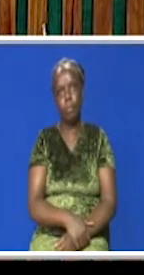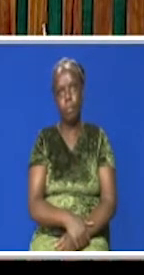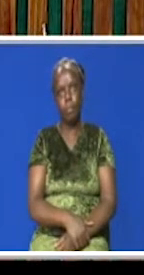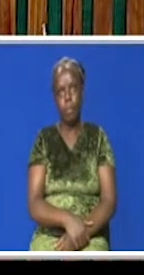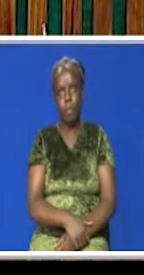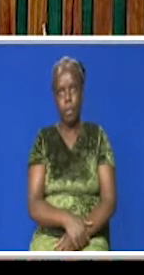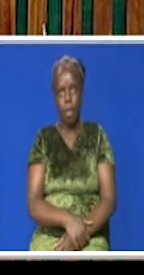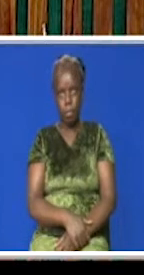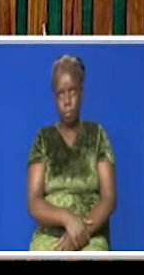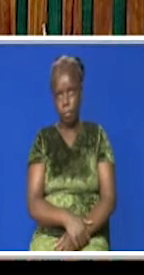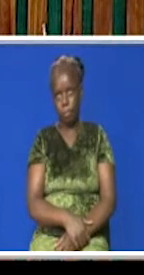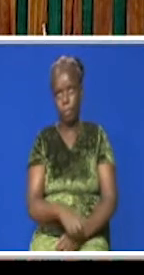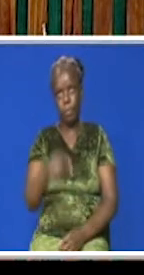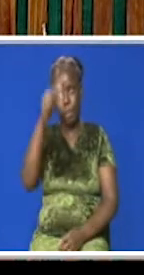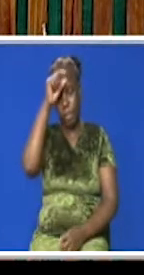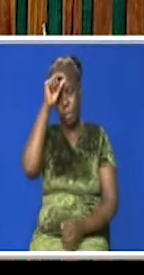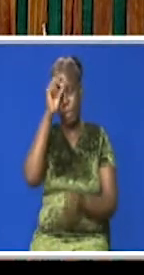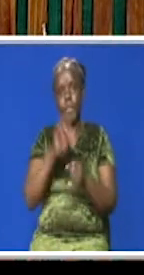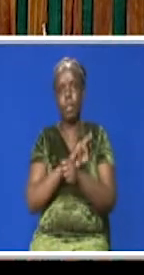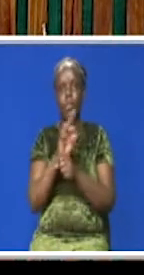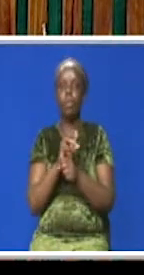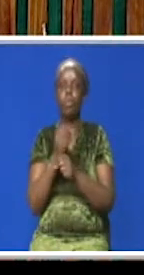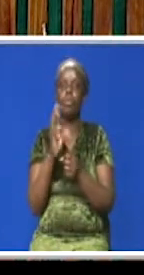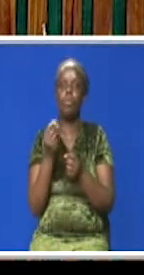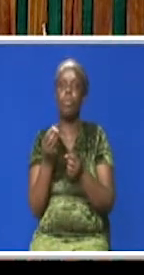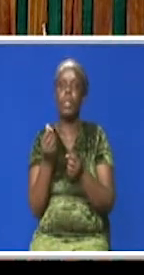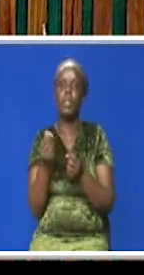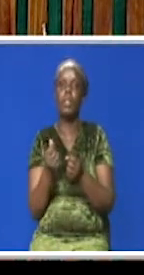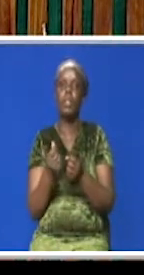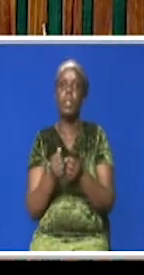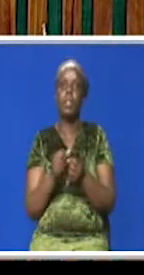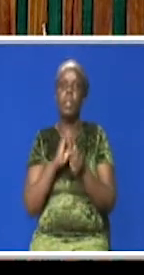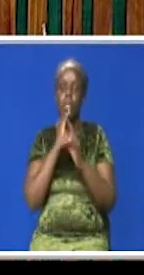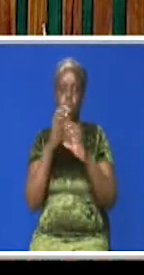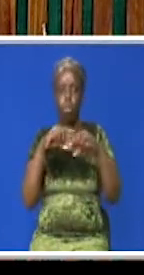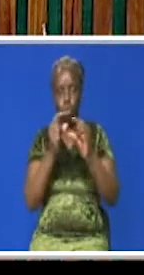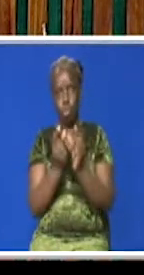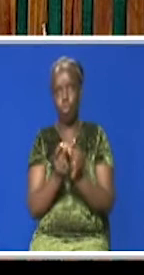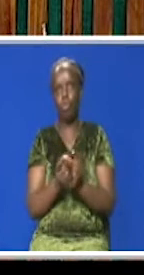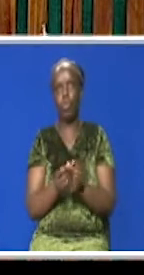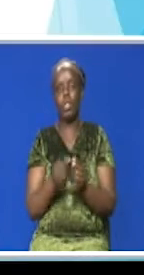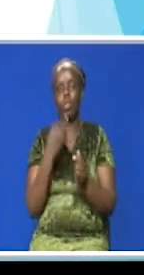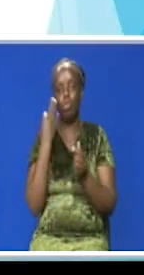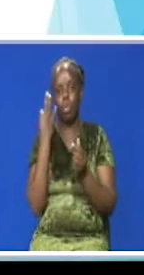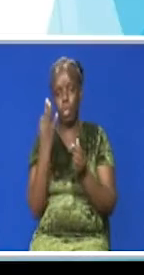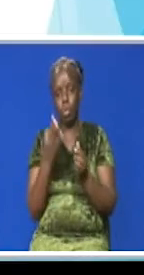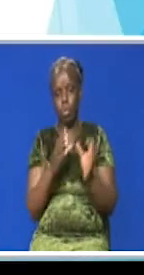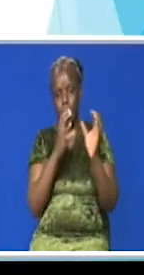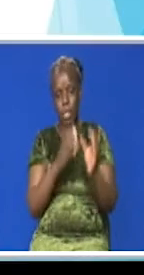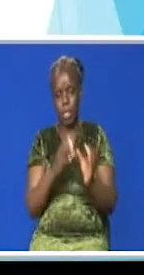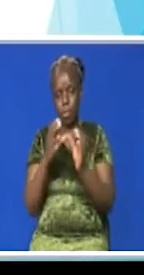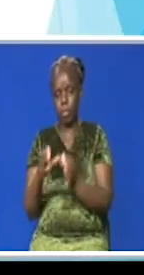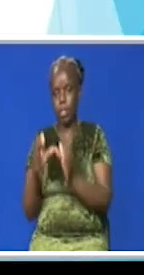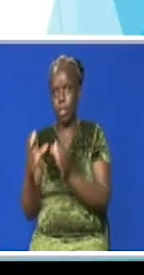Now, government expenditure is classified into 3 categories.